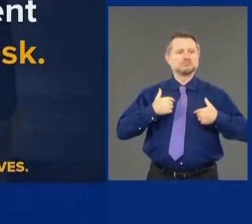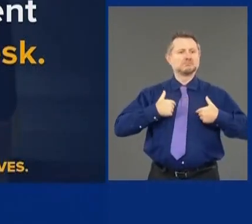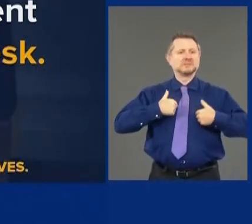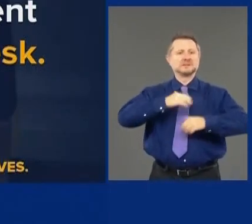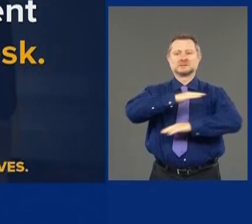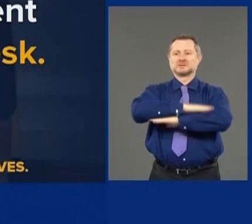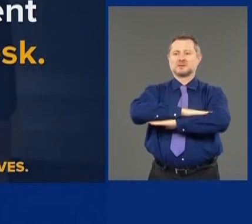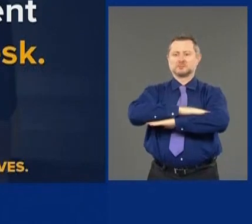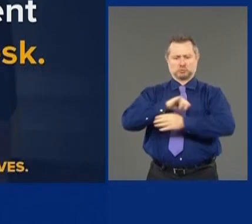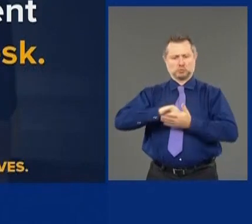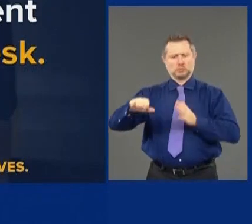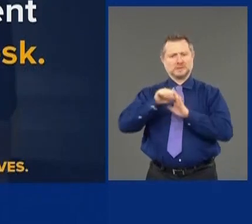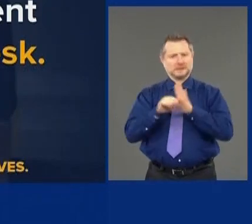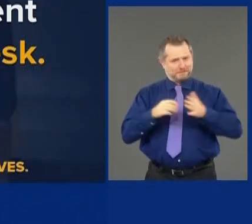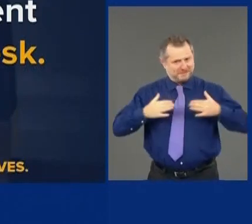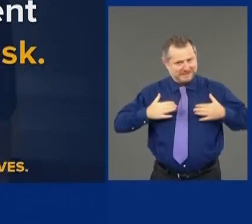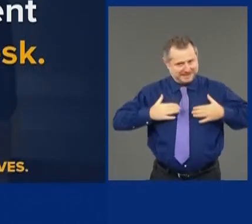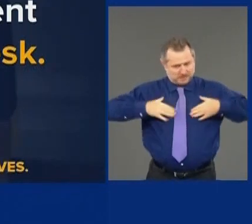desk.